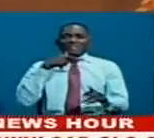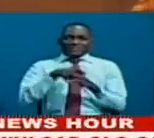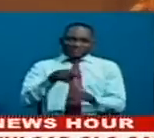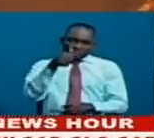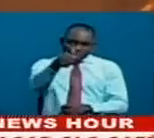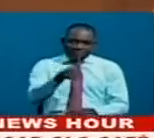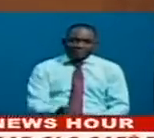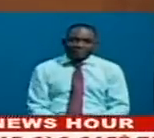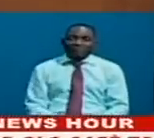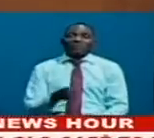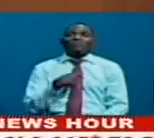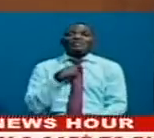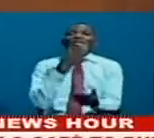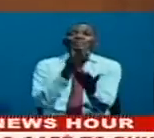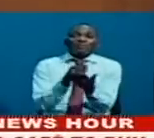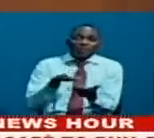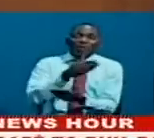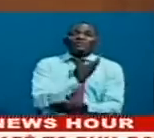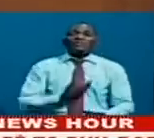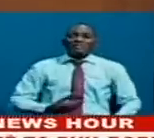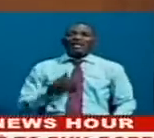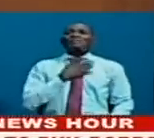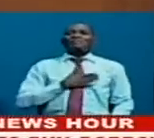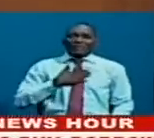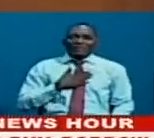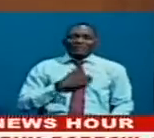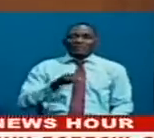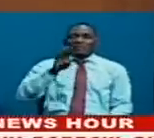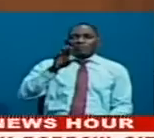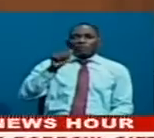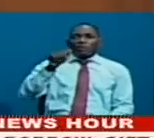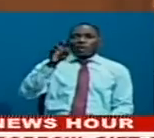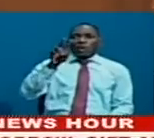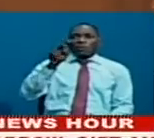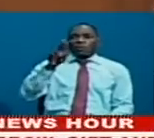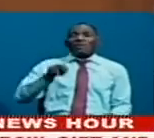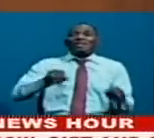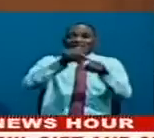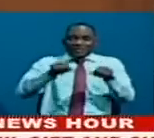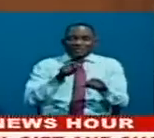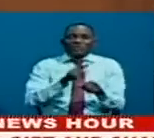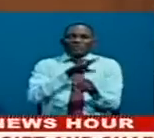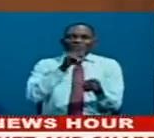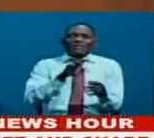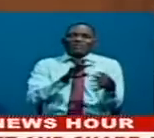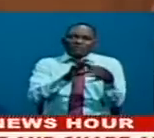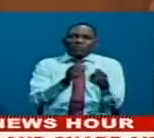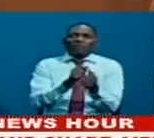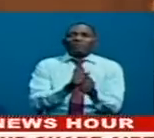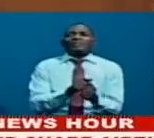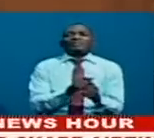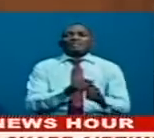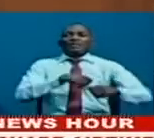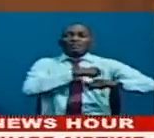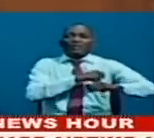expense. So I'm asking you, the traditional rulers in the area, to be part of the law enforcement agencies in the